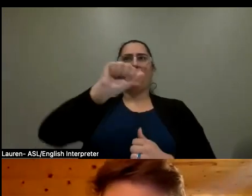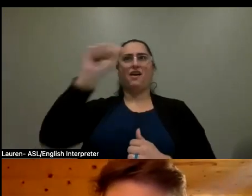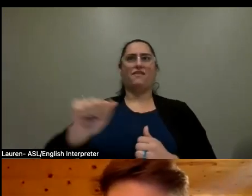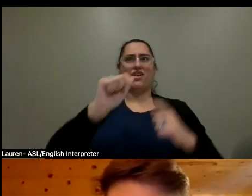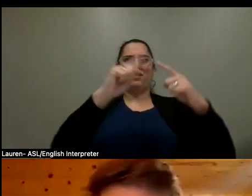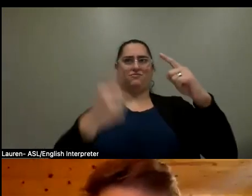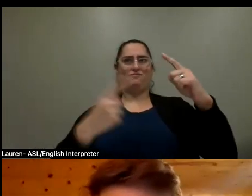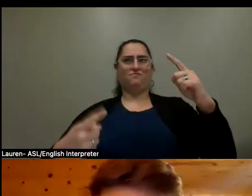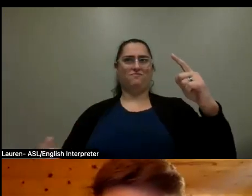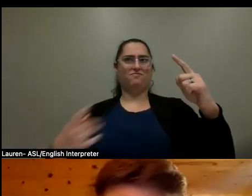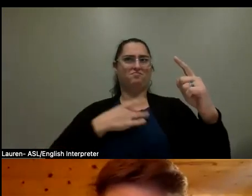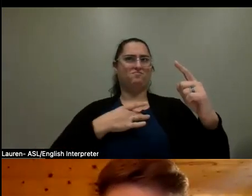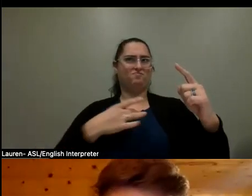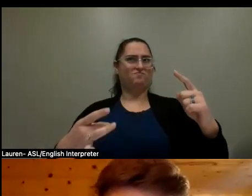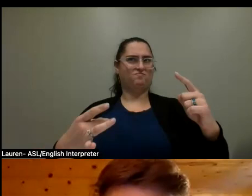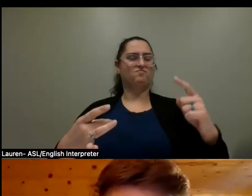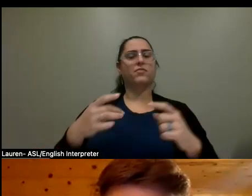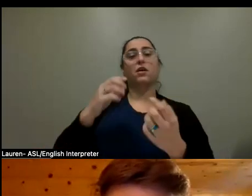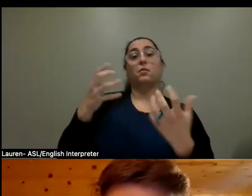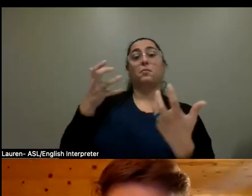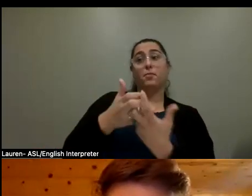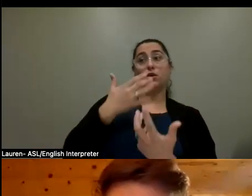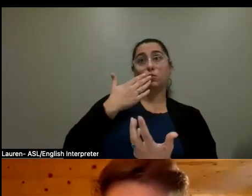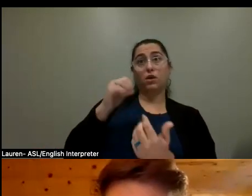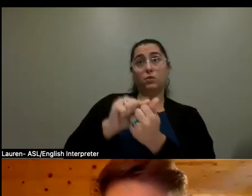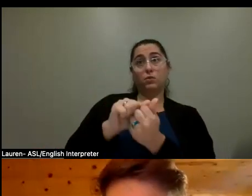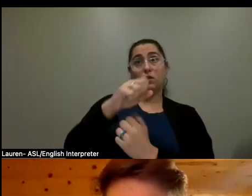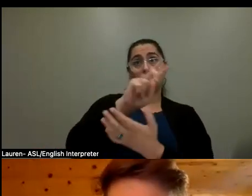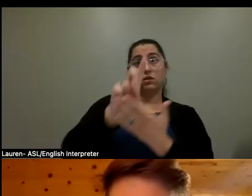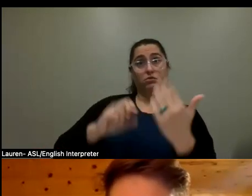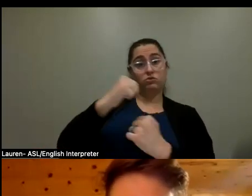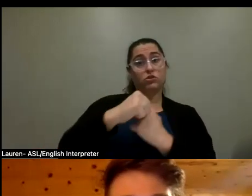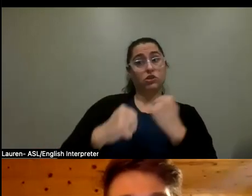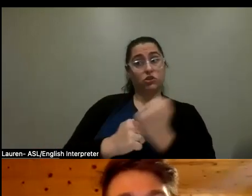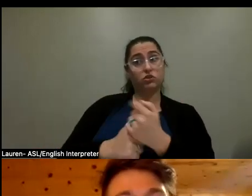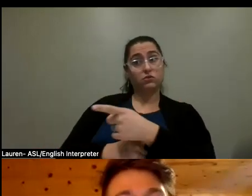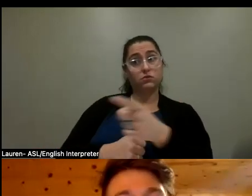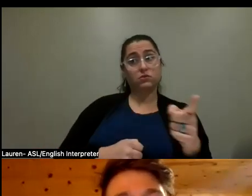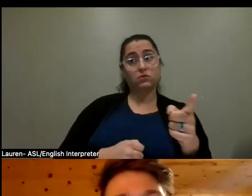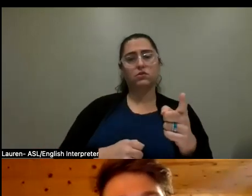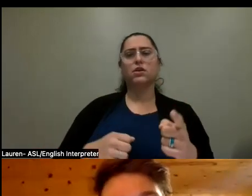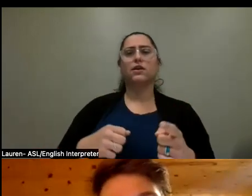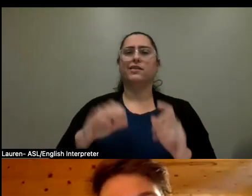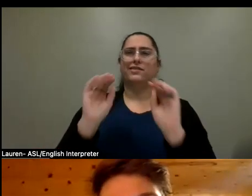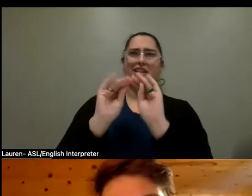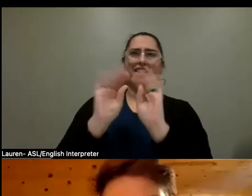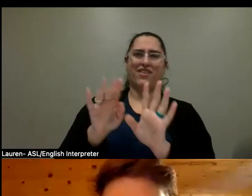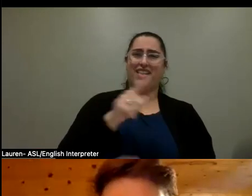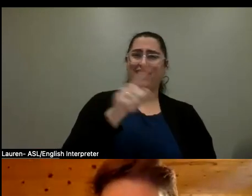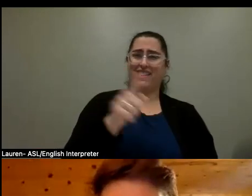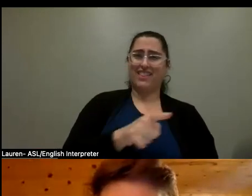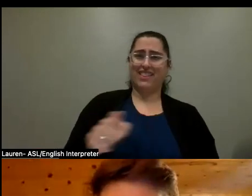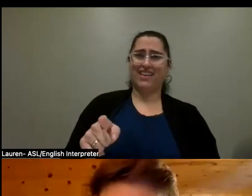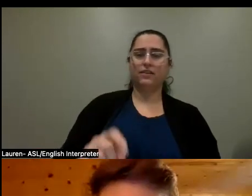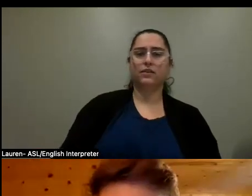exciting. And they all match quite well the design structures. I guess I should say that all of these were,